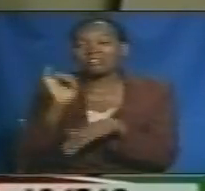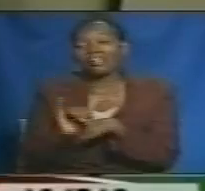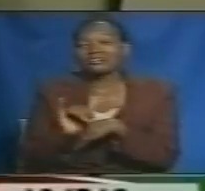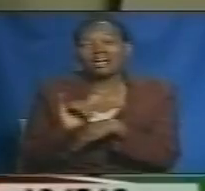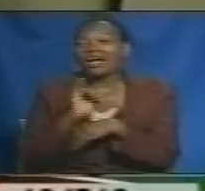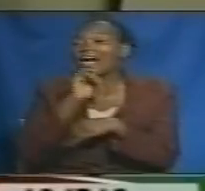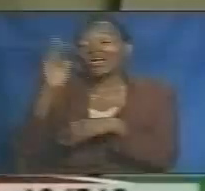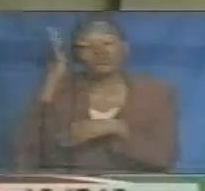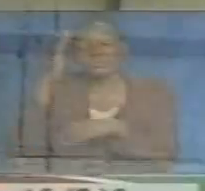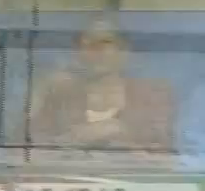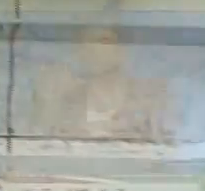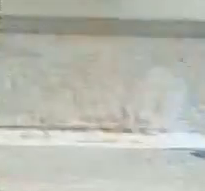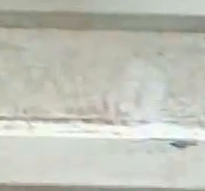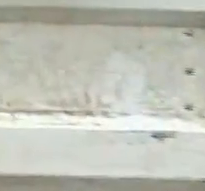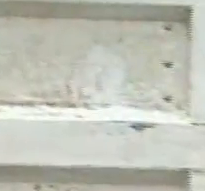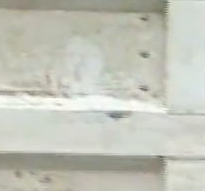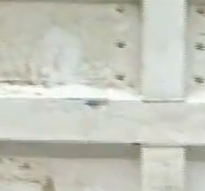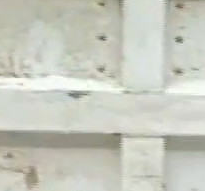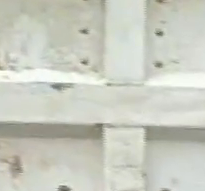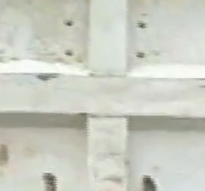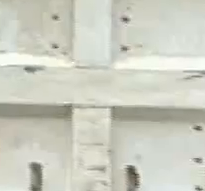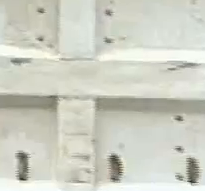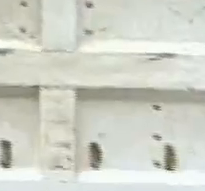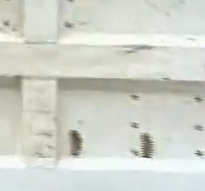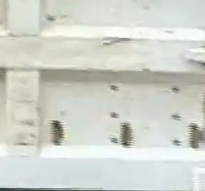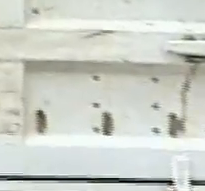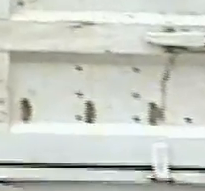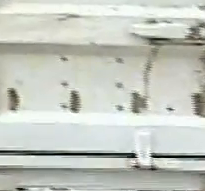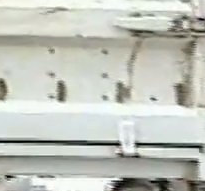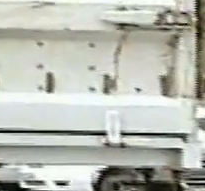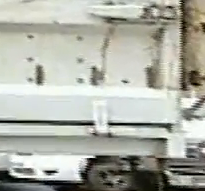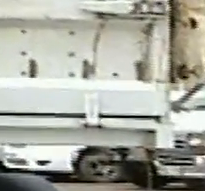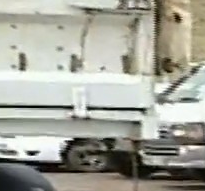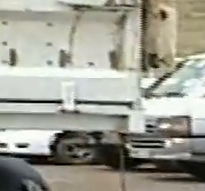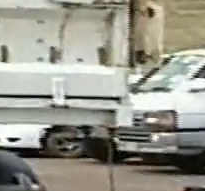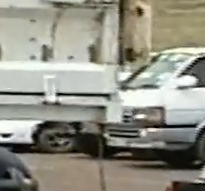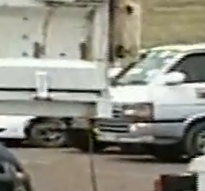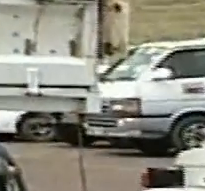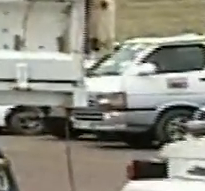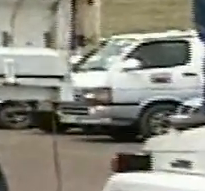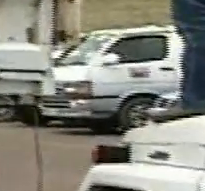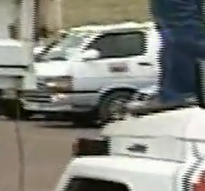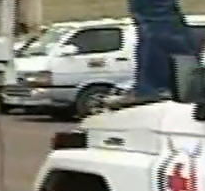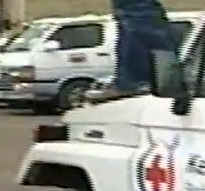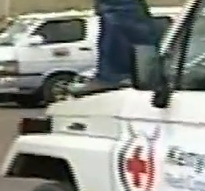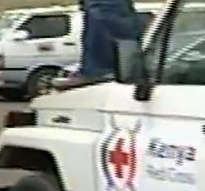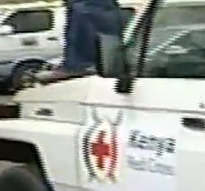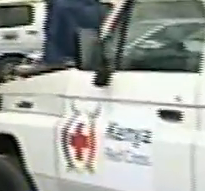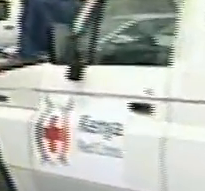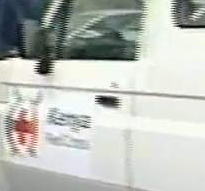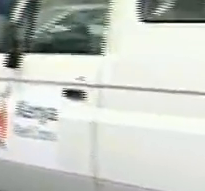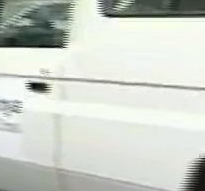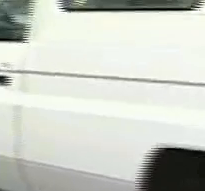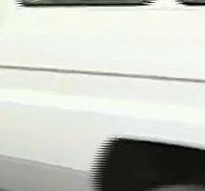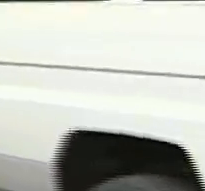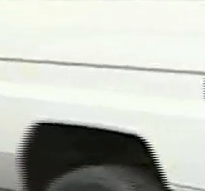don't know who are the directors. According to Mugo, 183 tons of Unimix has since been seized, with the question of